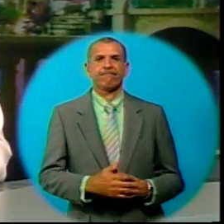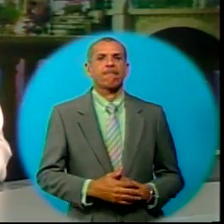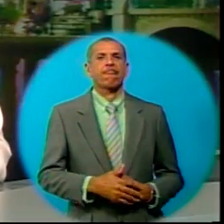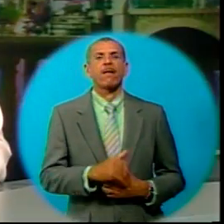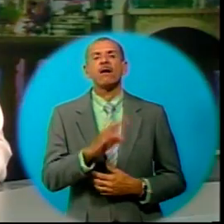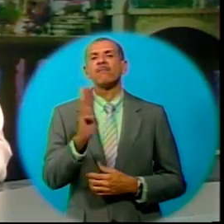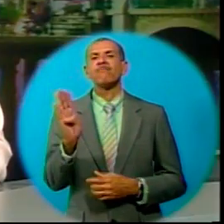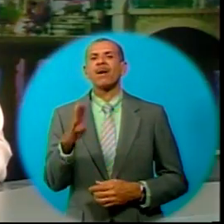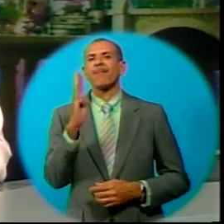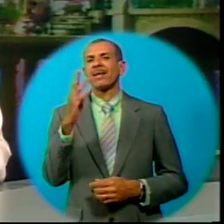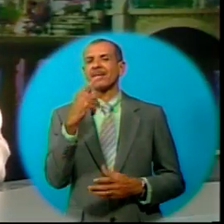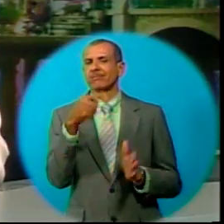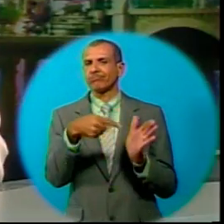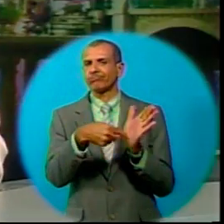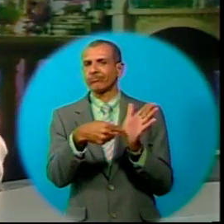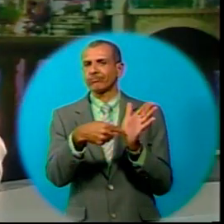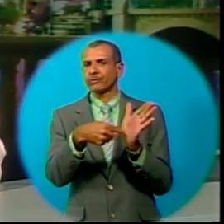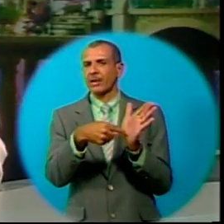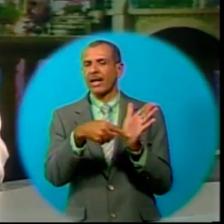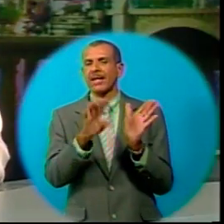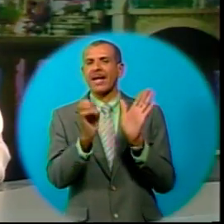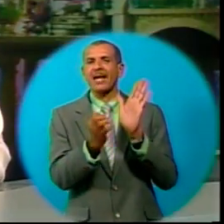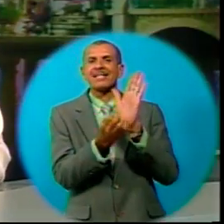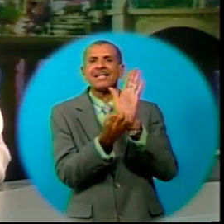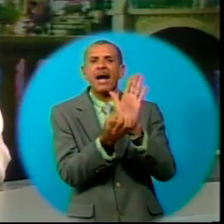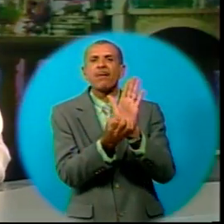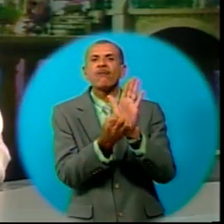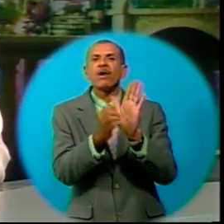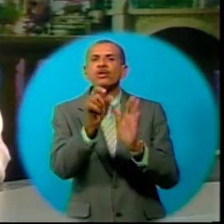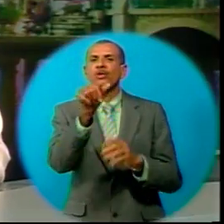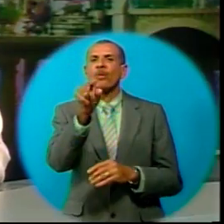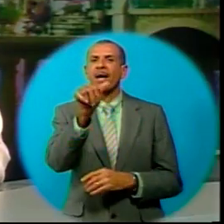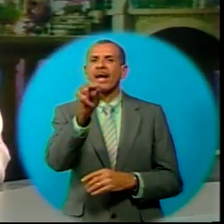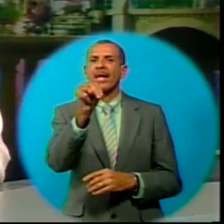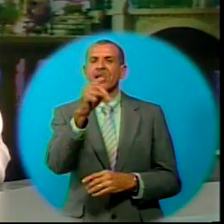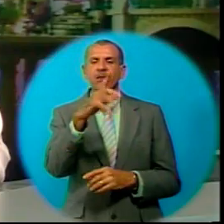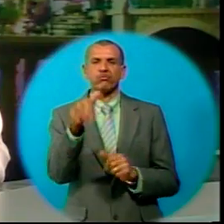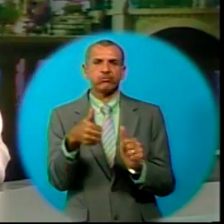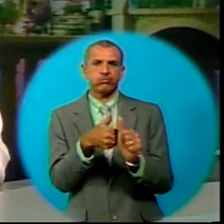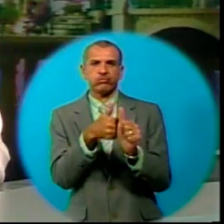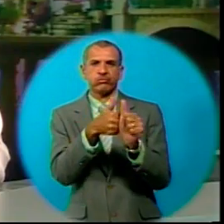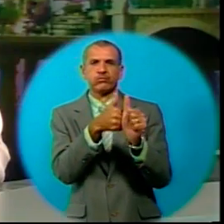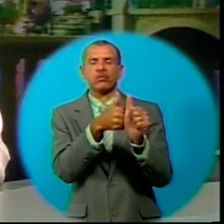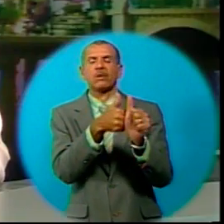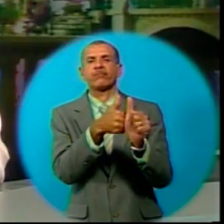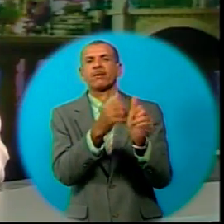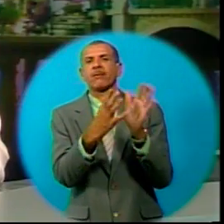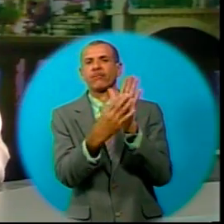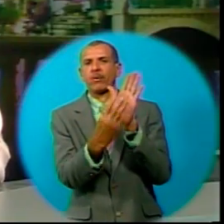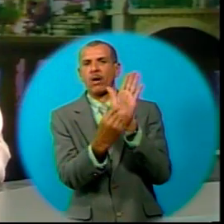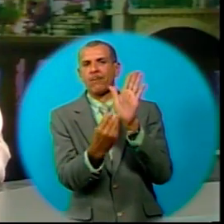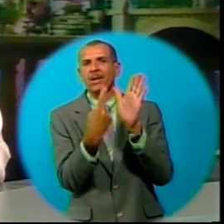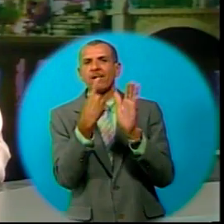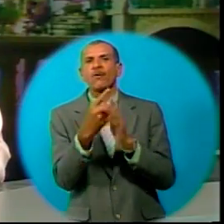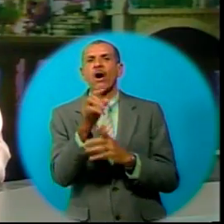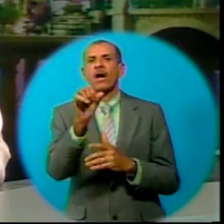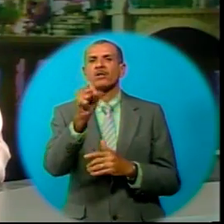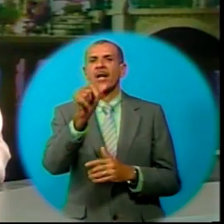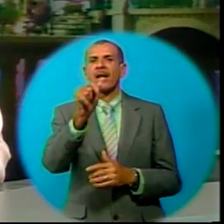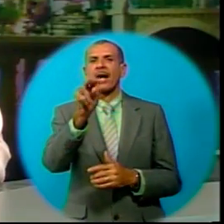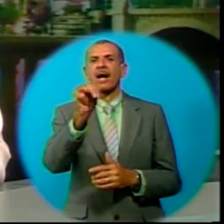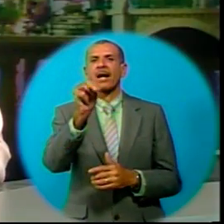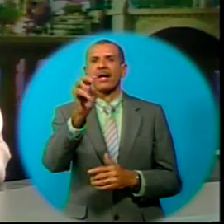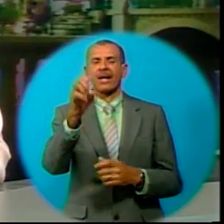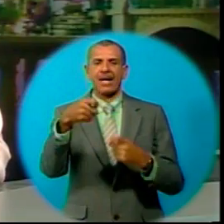Barbados has been identified as an example for Guyana to follow with respect to the development of solar energy. As experts